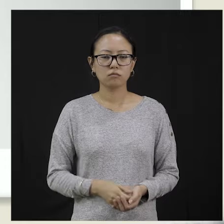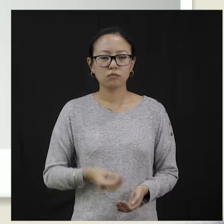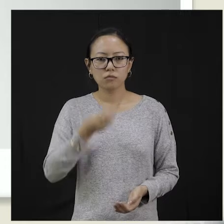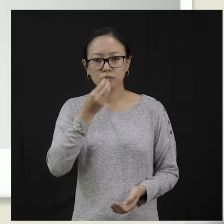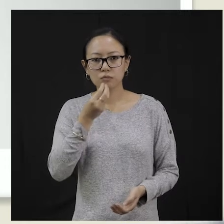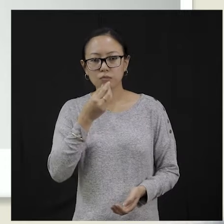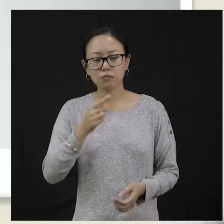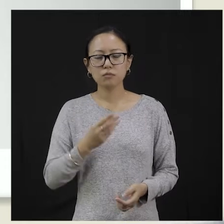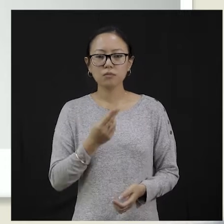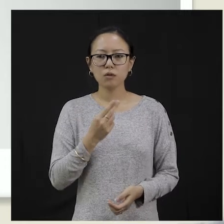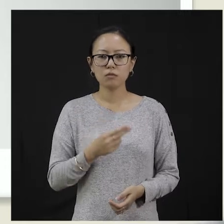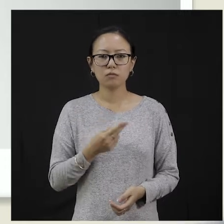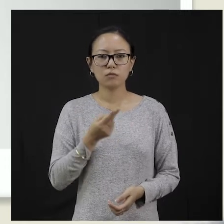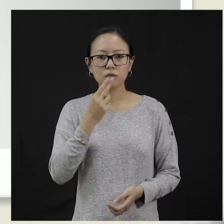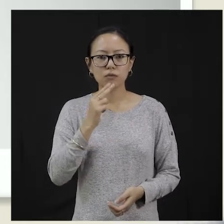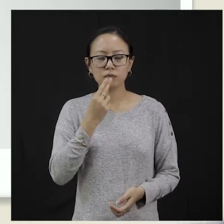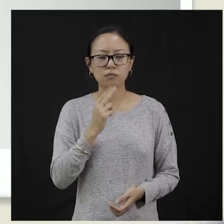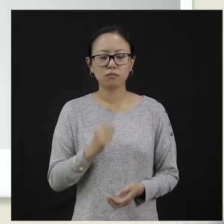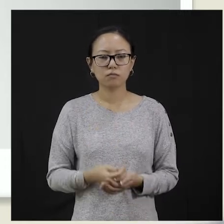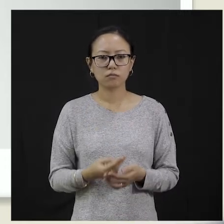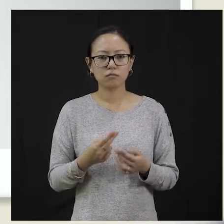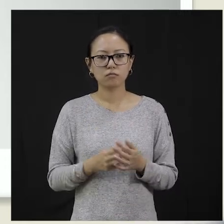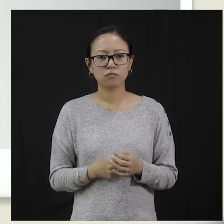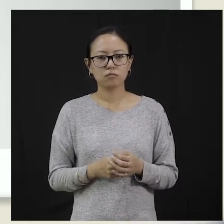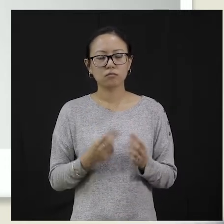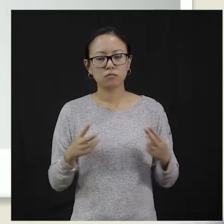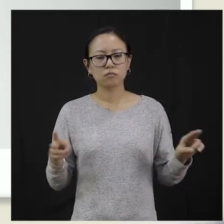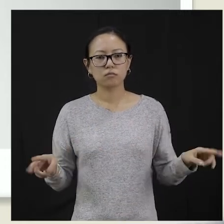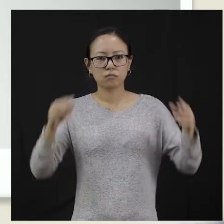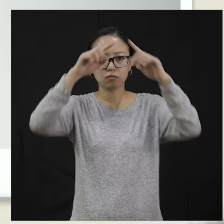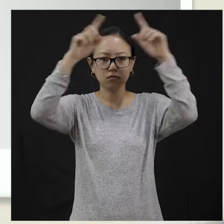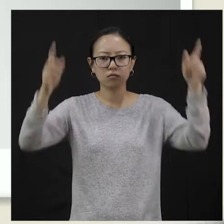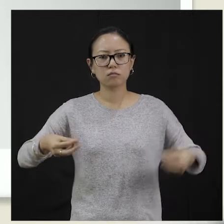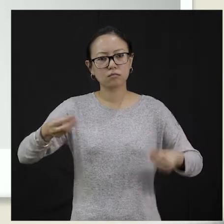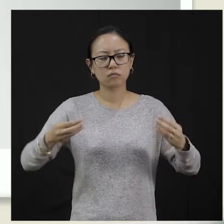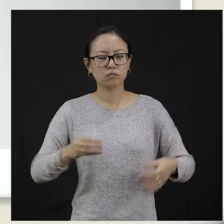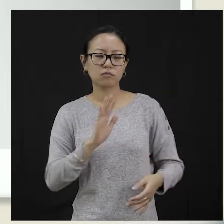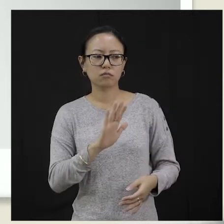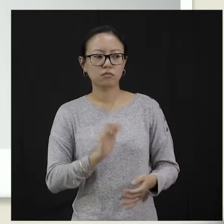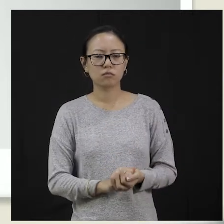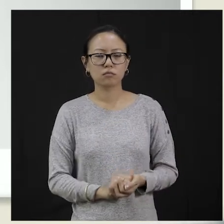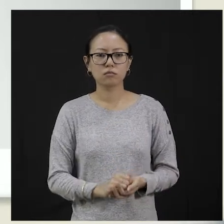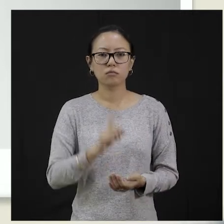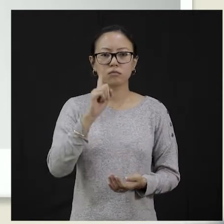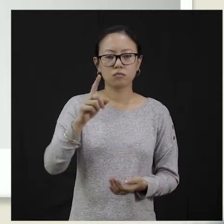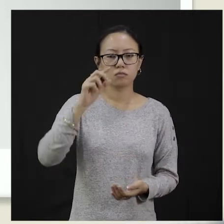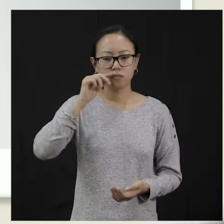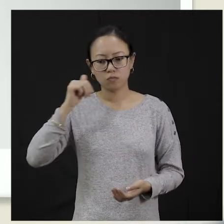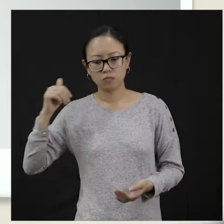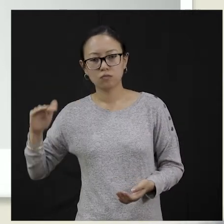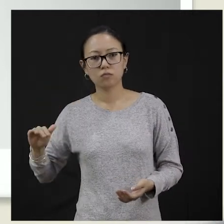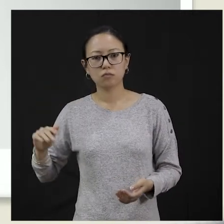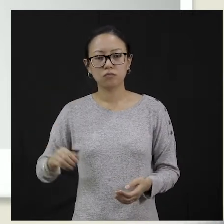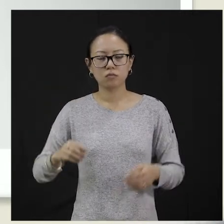shop, right? One boy is inside the sweet shop and another one is outside the sweet shop,